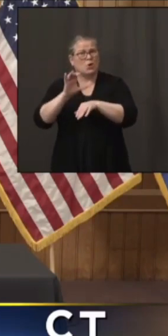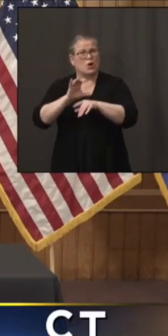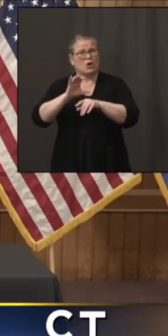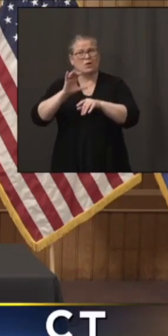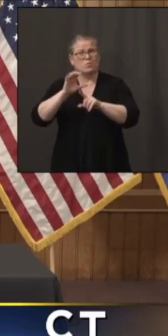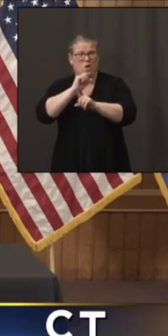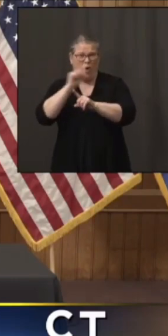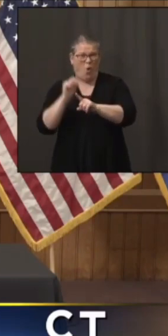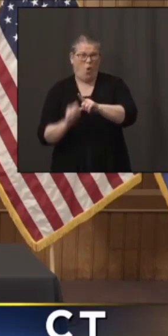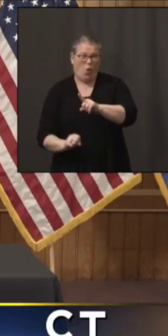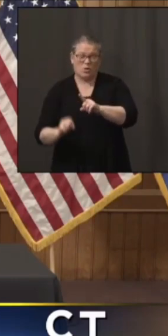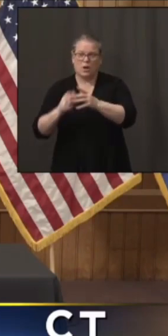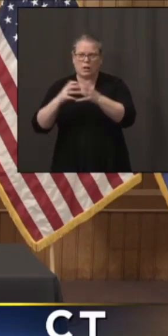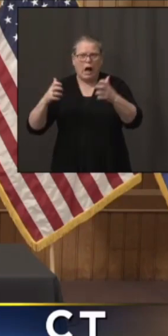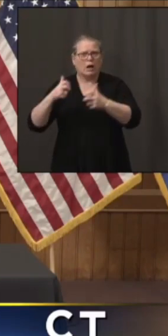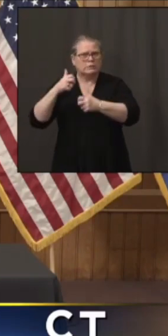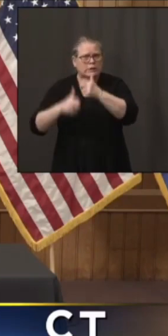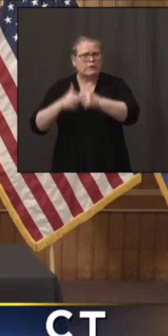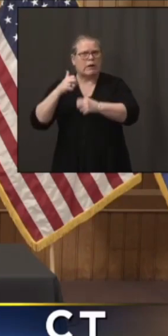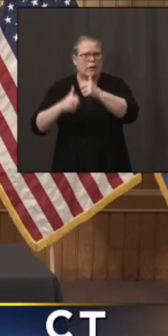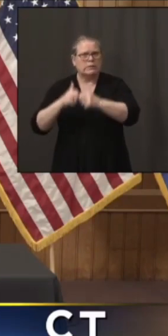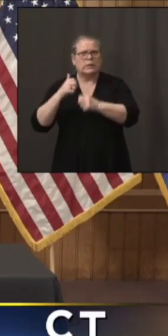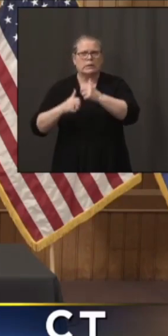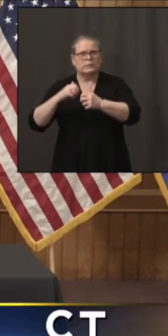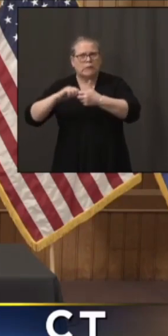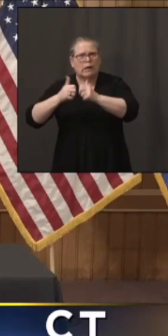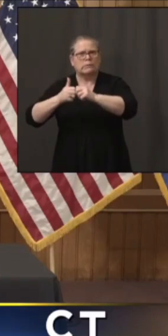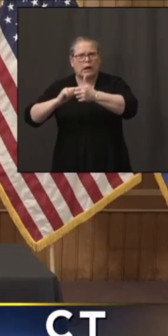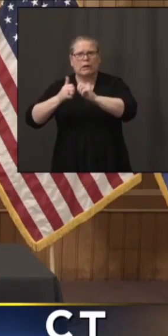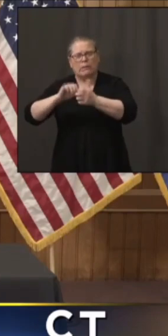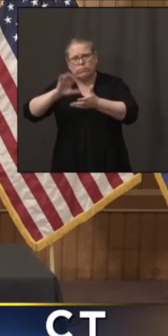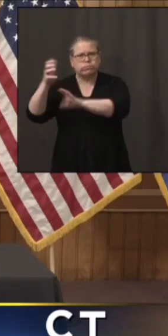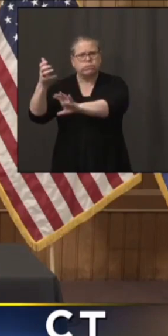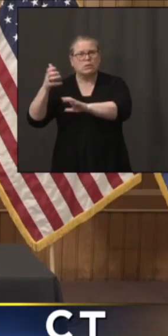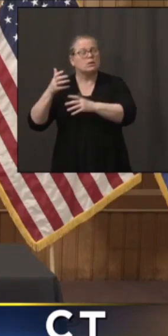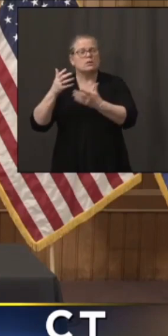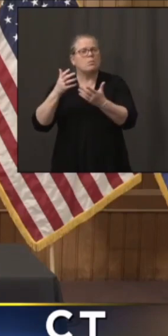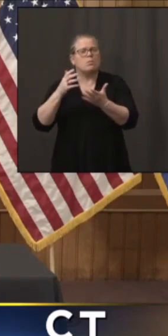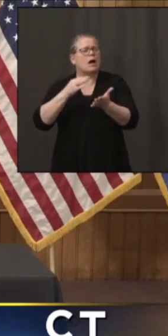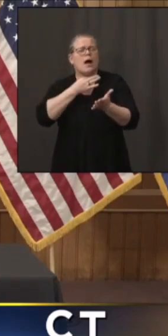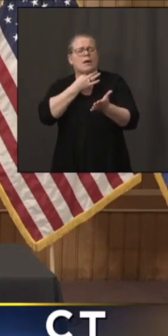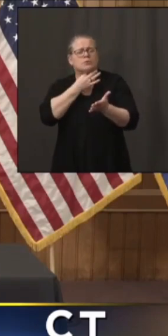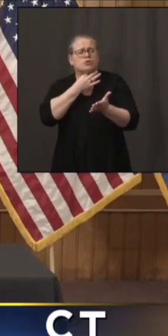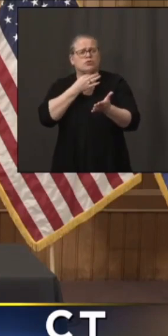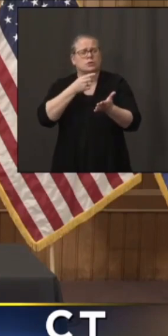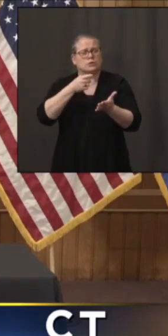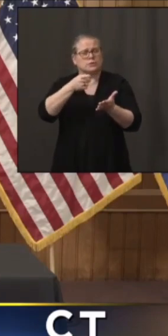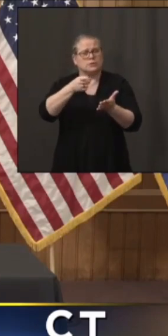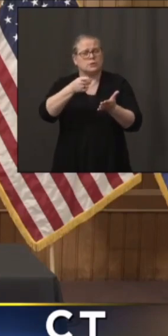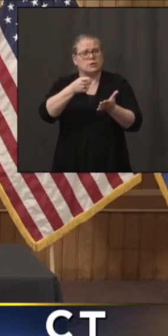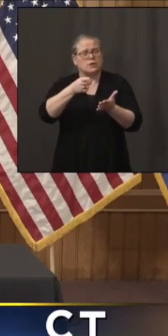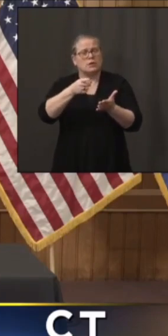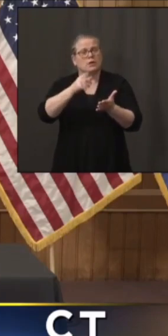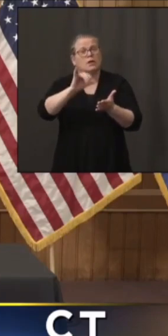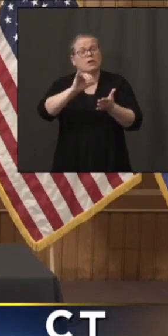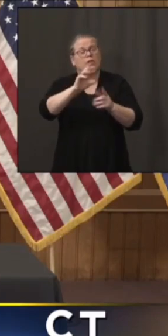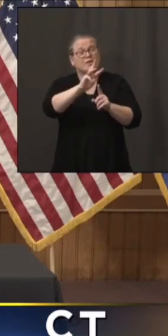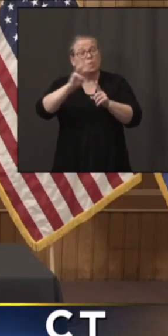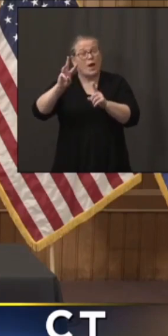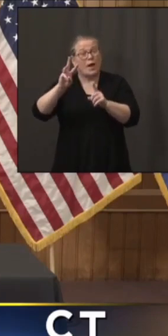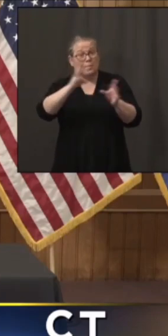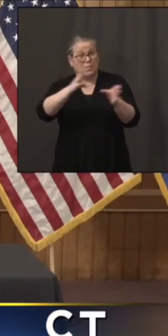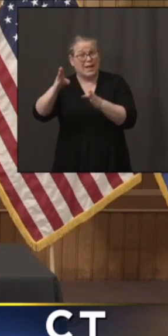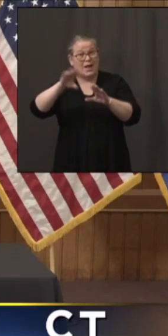But has there been, have you done any kind of sort of stress test on this platform to